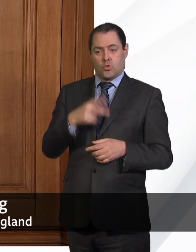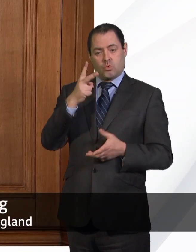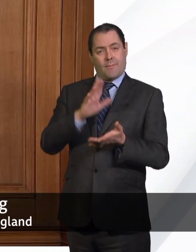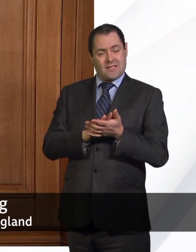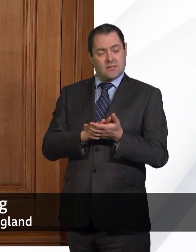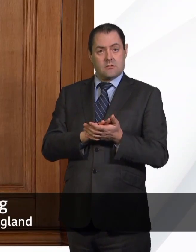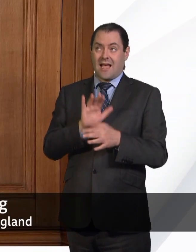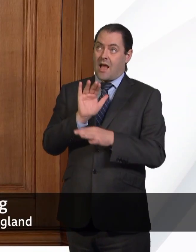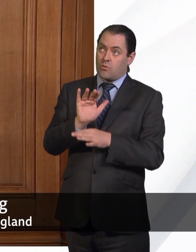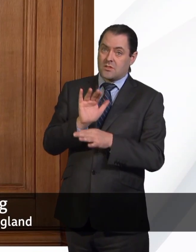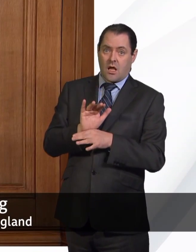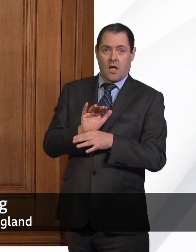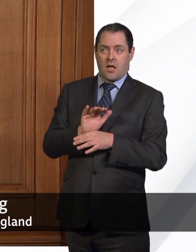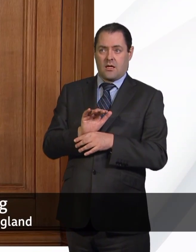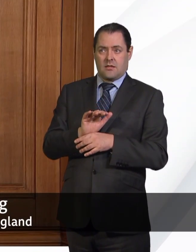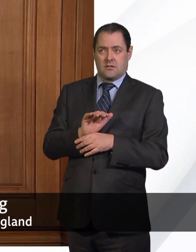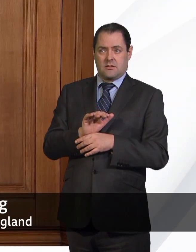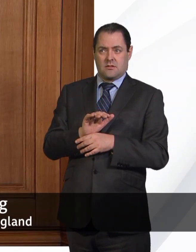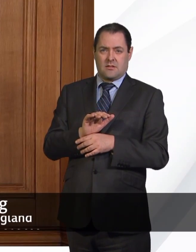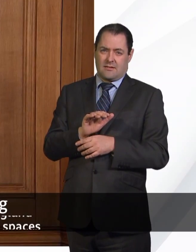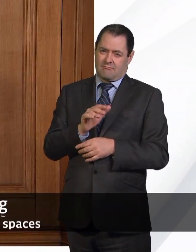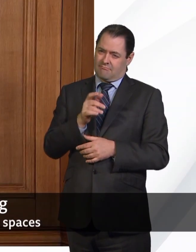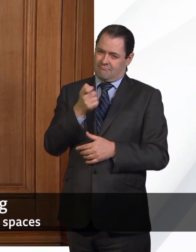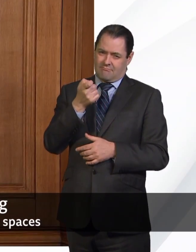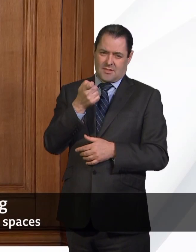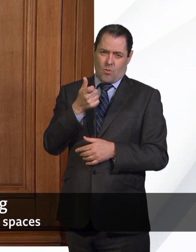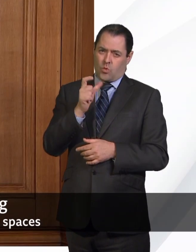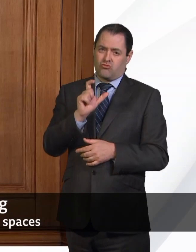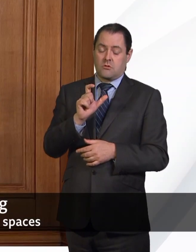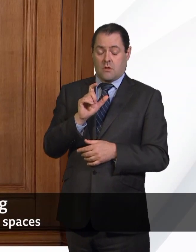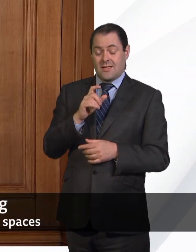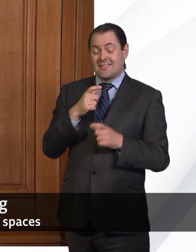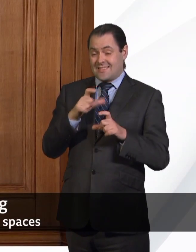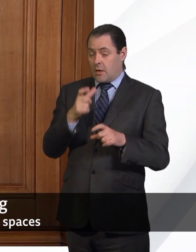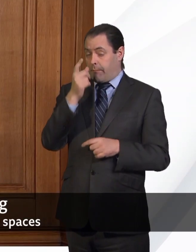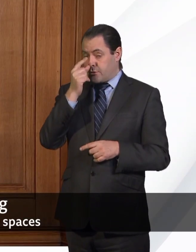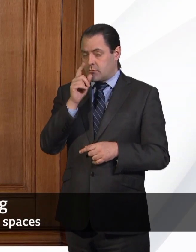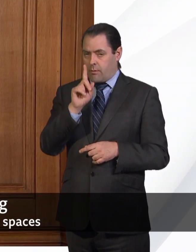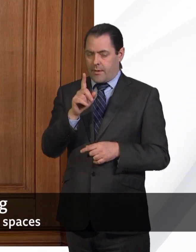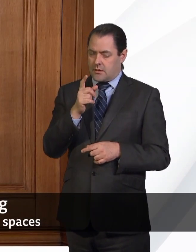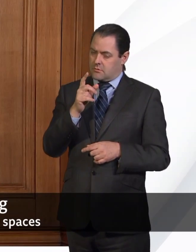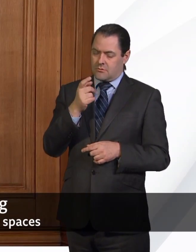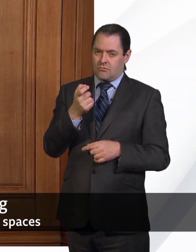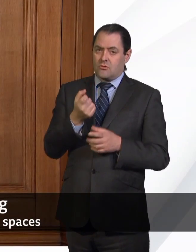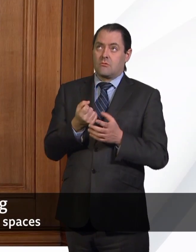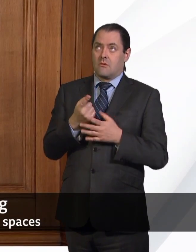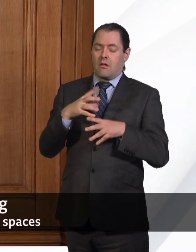metres, very, very, very, very small, not absolutely zero under any circumstances, but keeping that distance for people in different